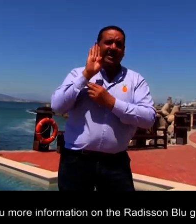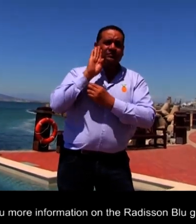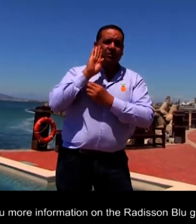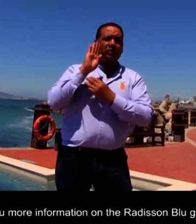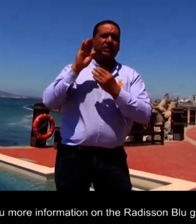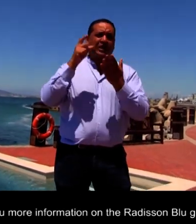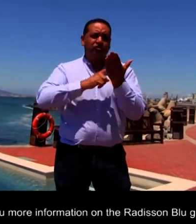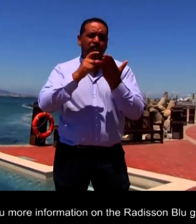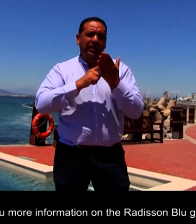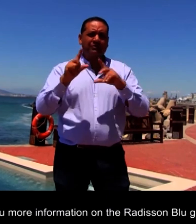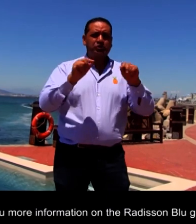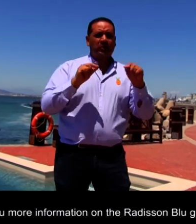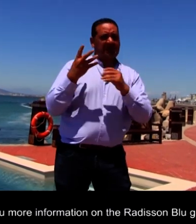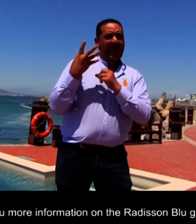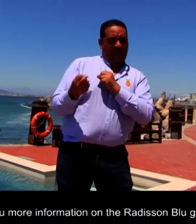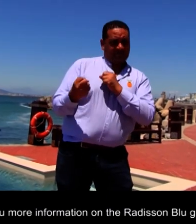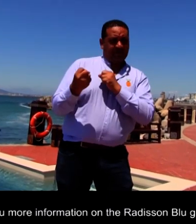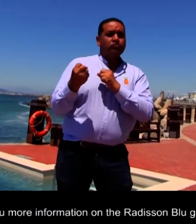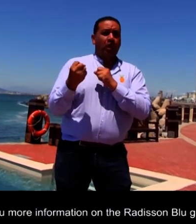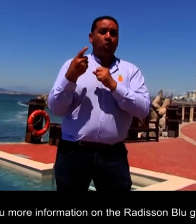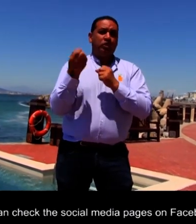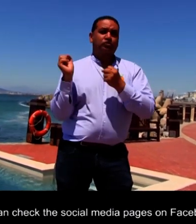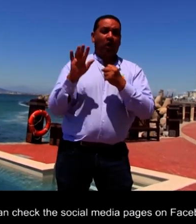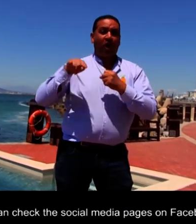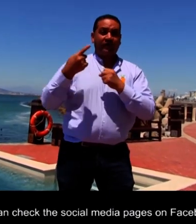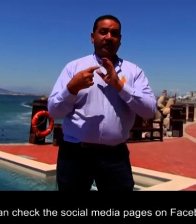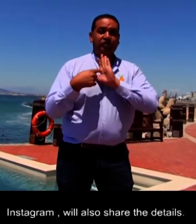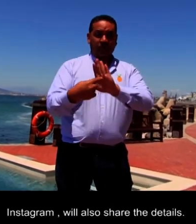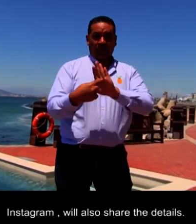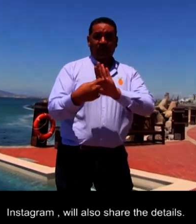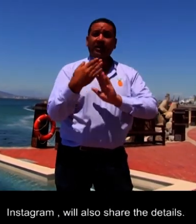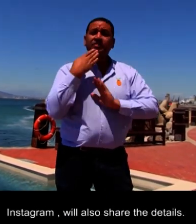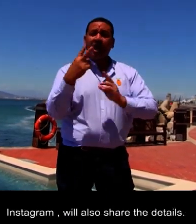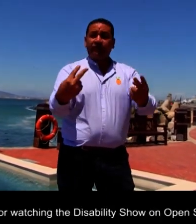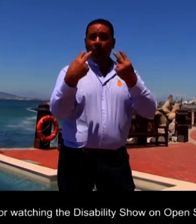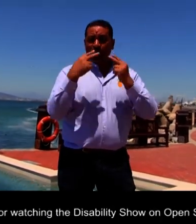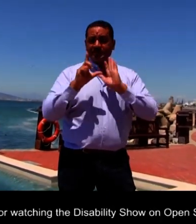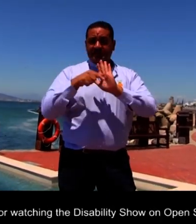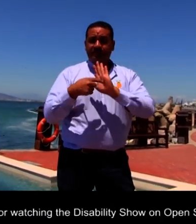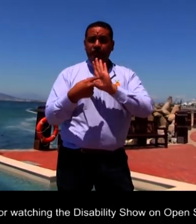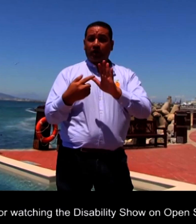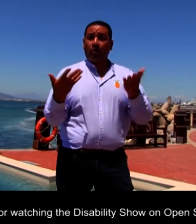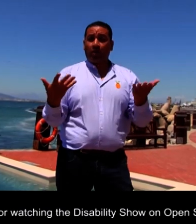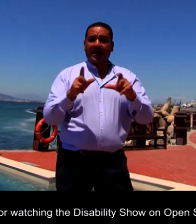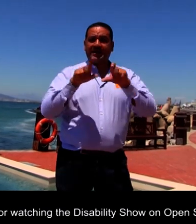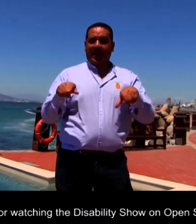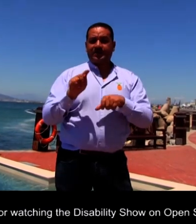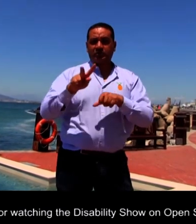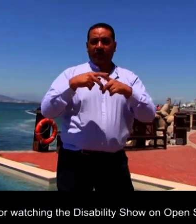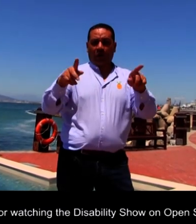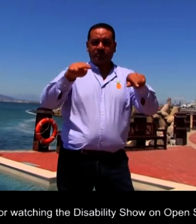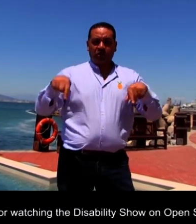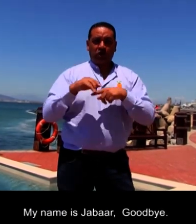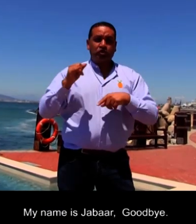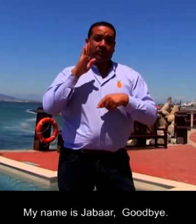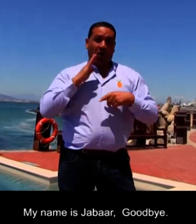on Facebook, Instagram, etc. We'll also share their details. Thank you for watching the Disability Show on OpenStudio CTV. My name is Jabal.